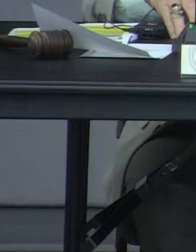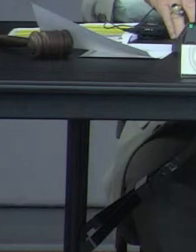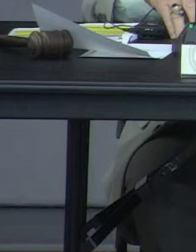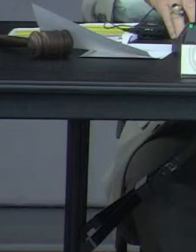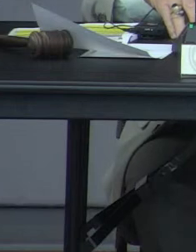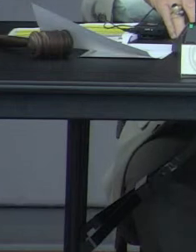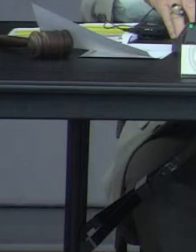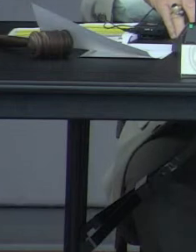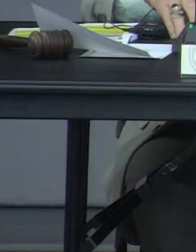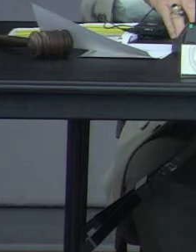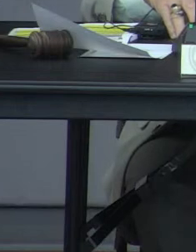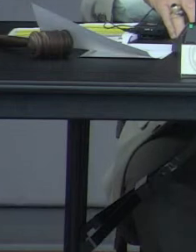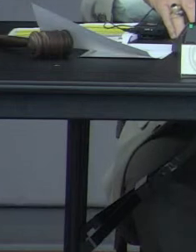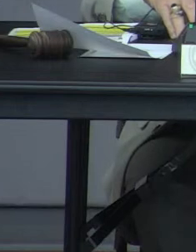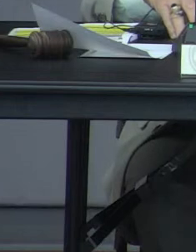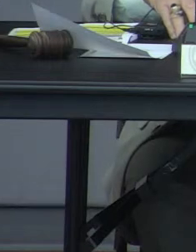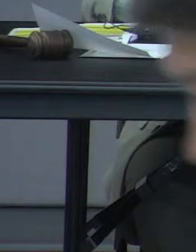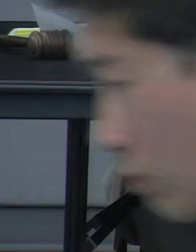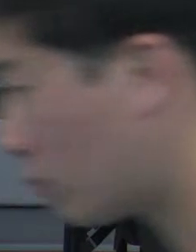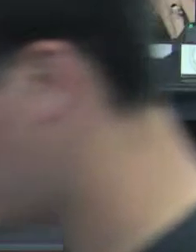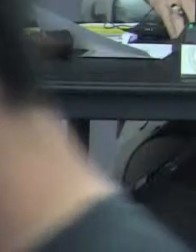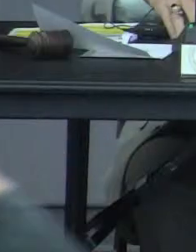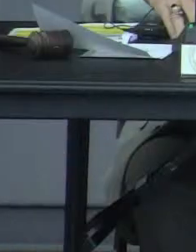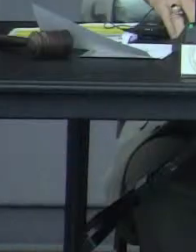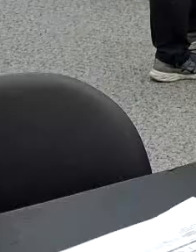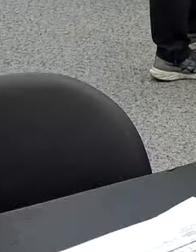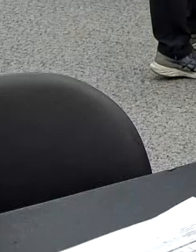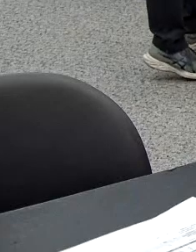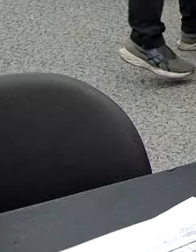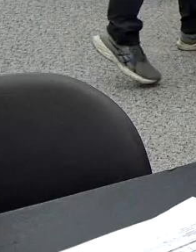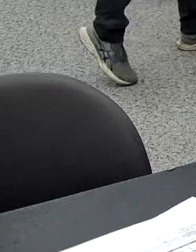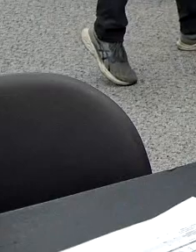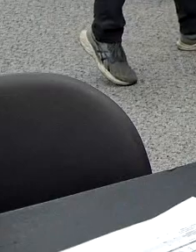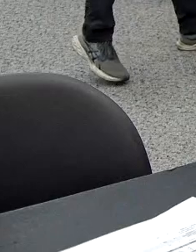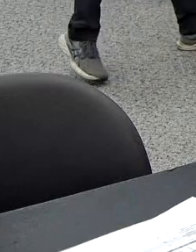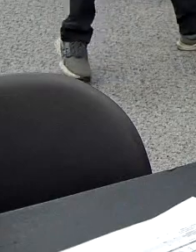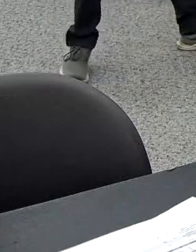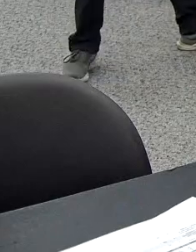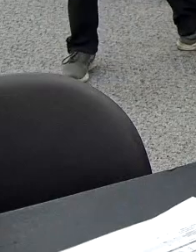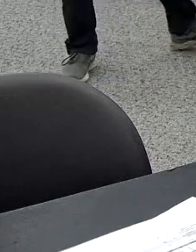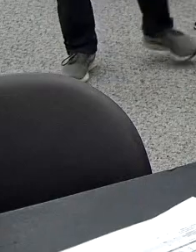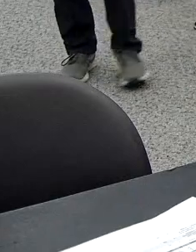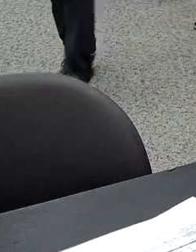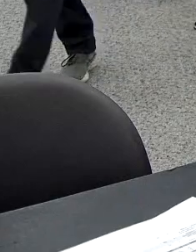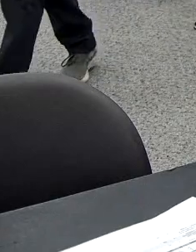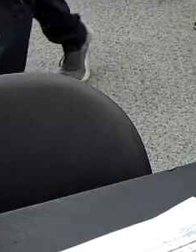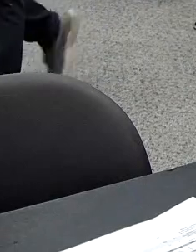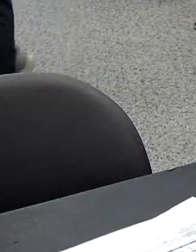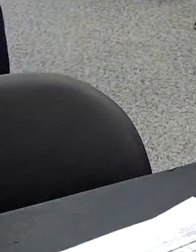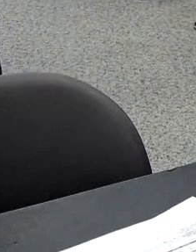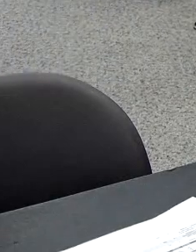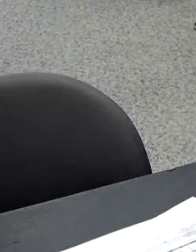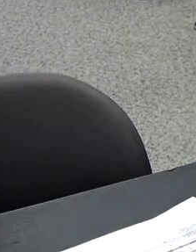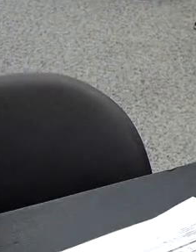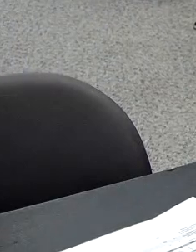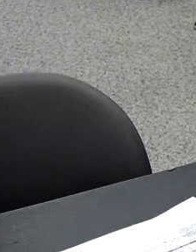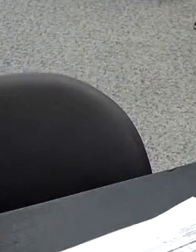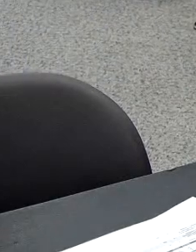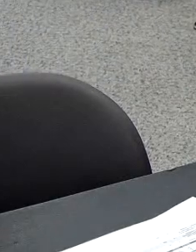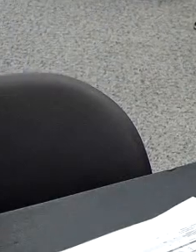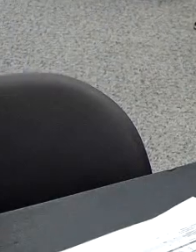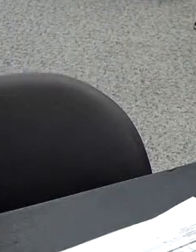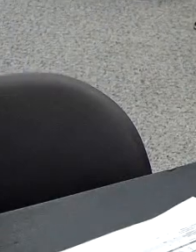And it was reiterated that the importance of having the documentation when we select, since we are a public